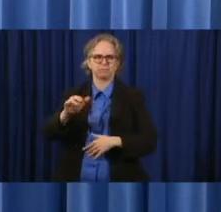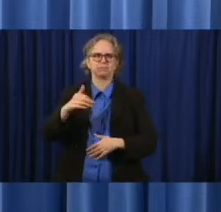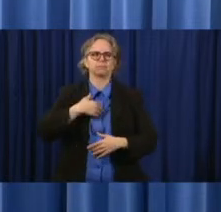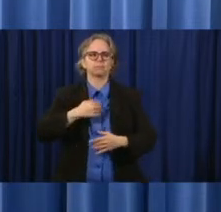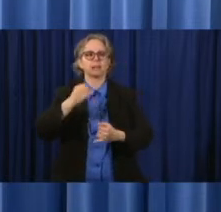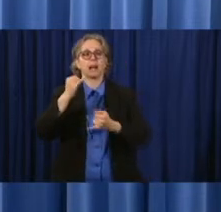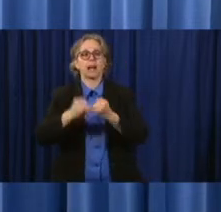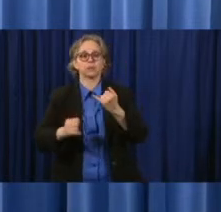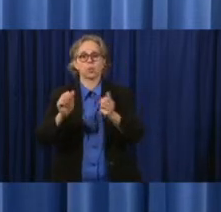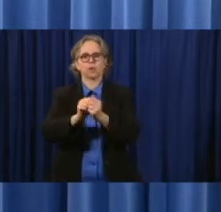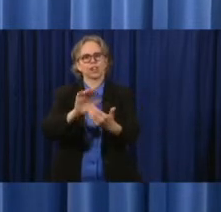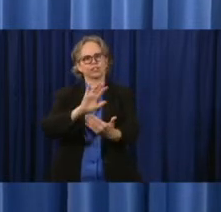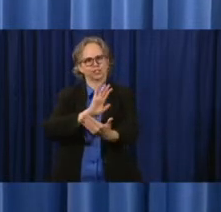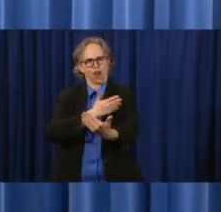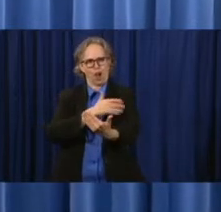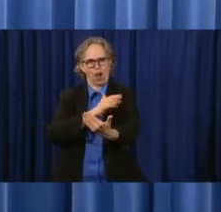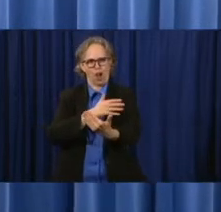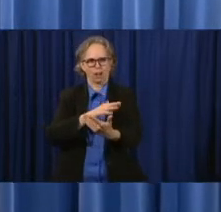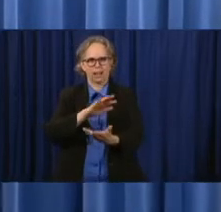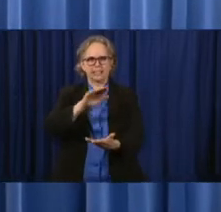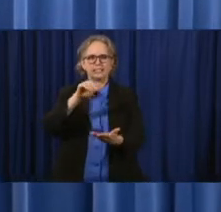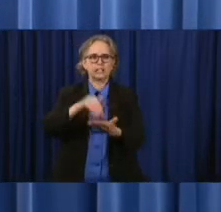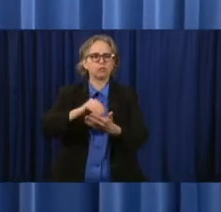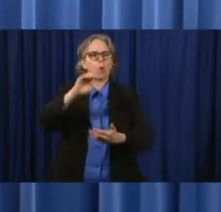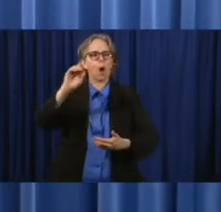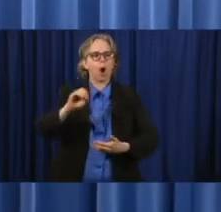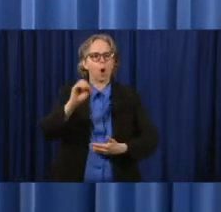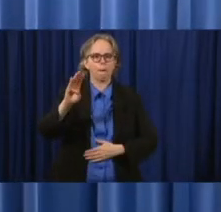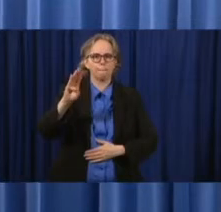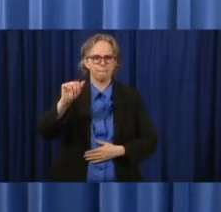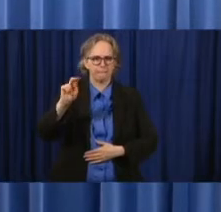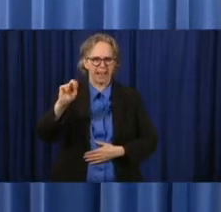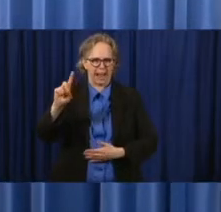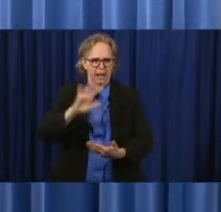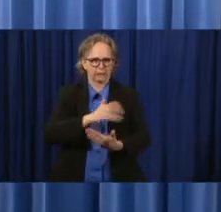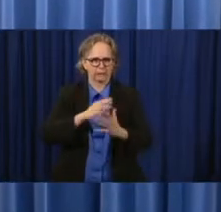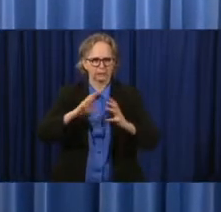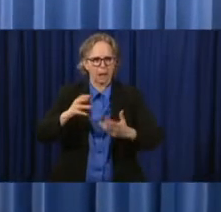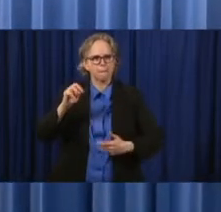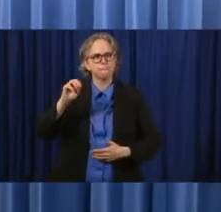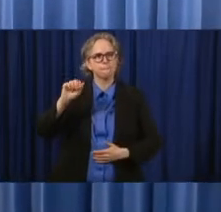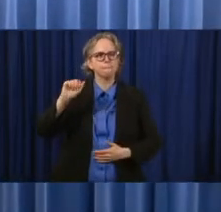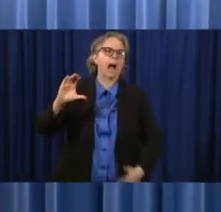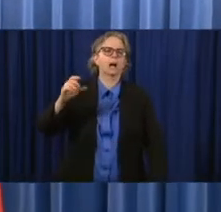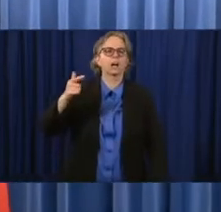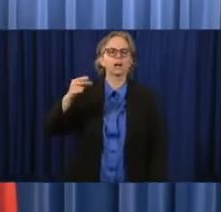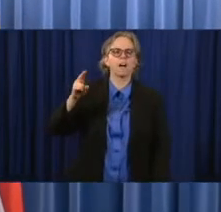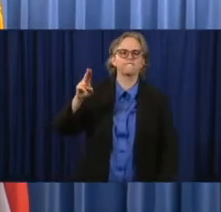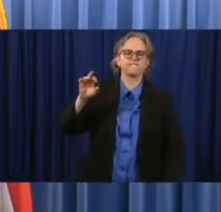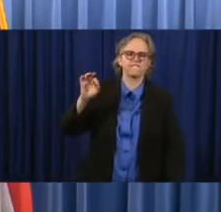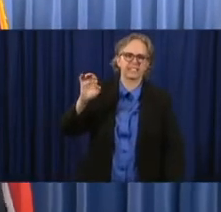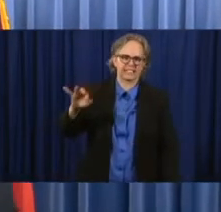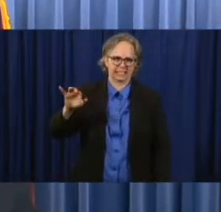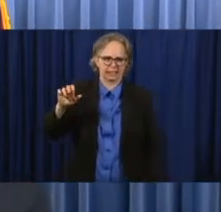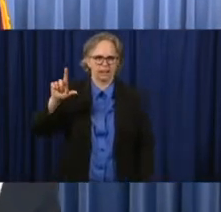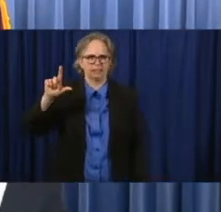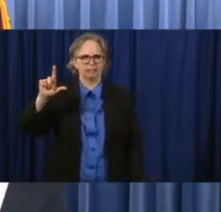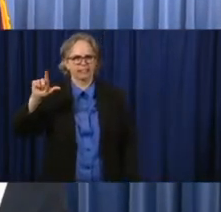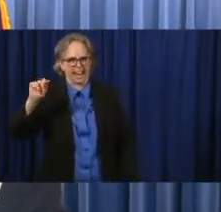by Central Ohio band McGuffey Lane. The song is called Times Like These. Let's take a listen.